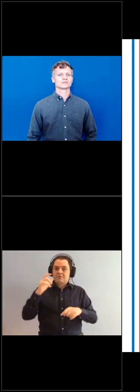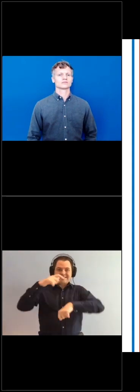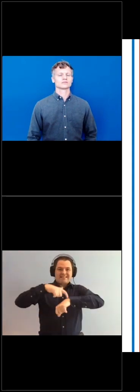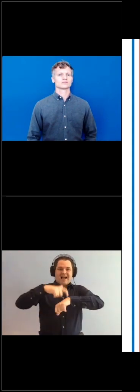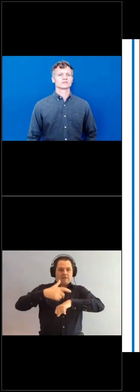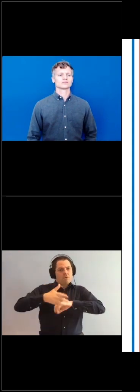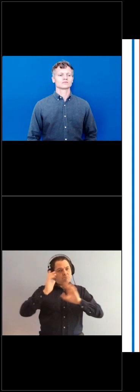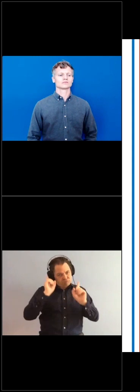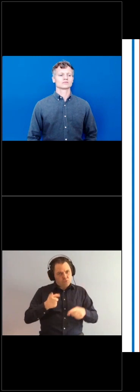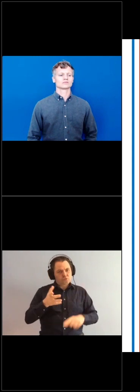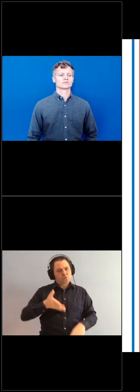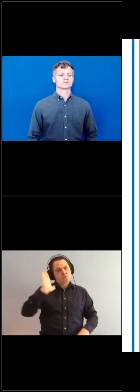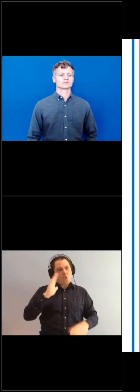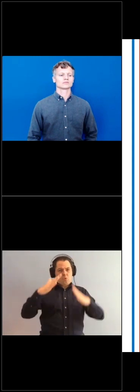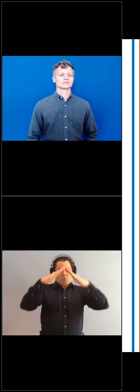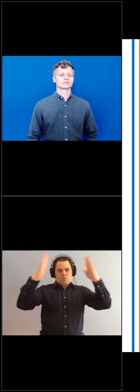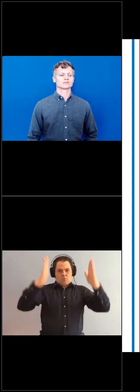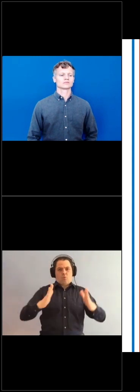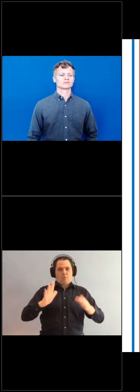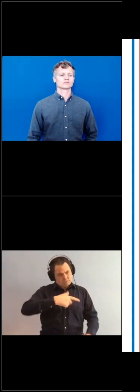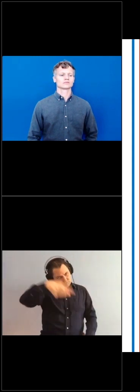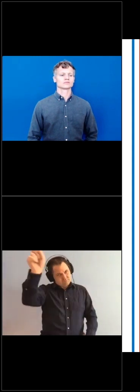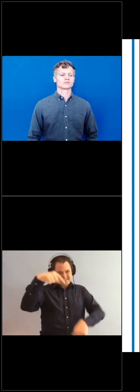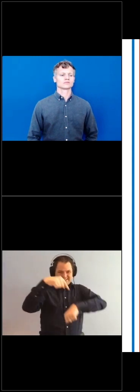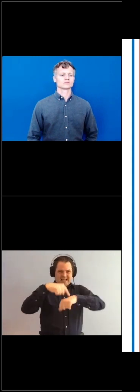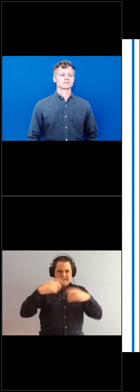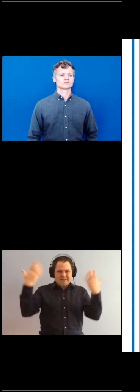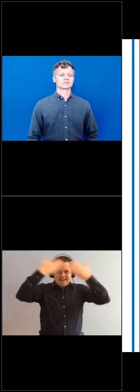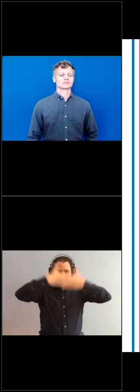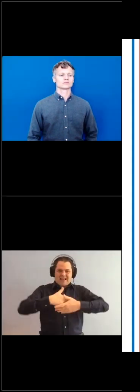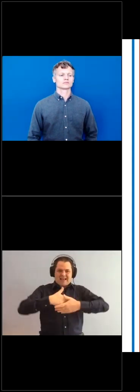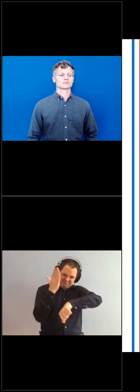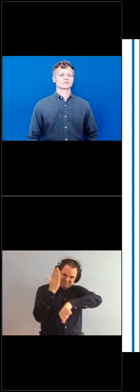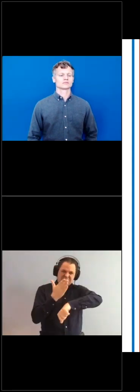and civil protection wasn't able to communicate with him and address him.